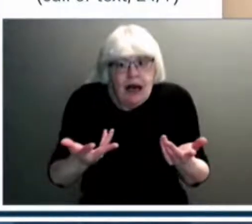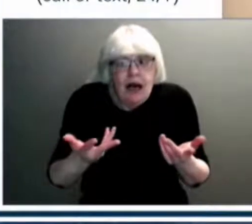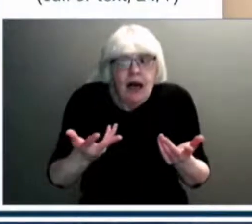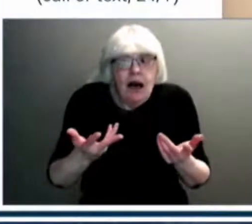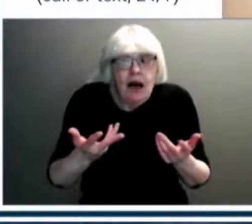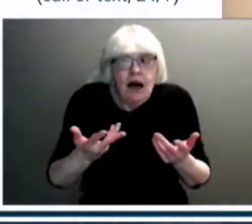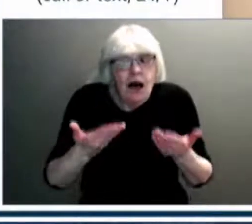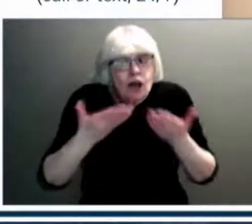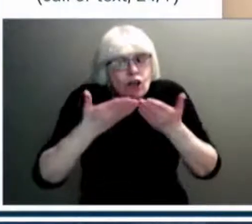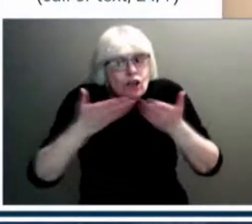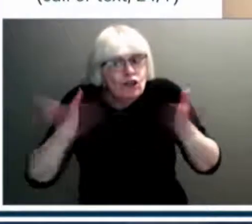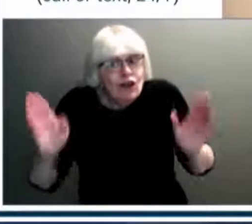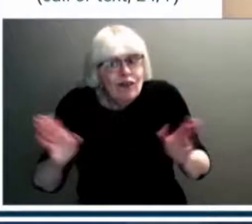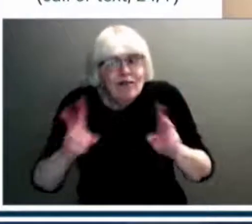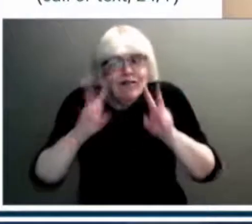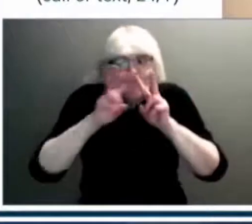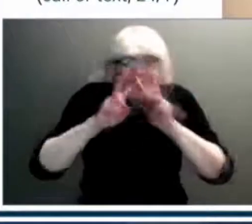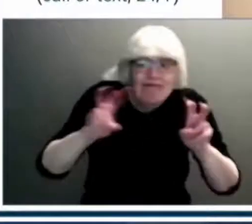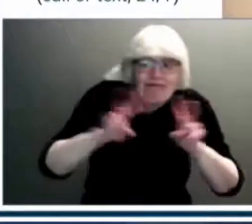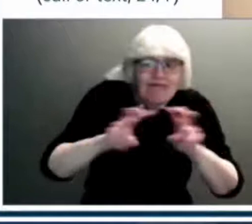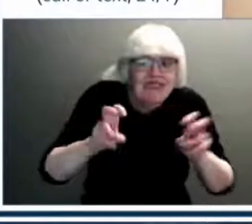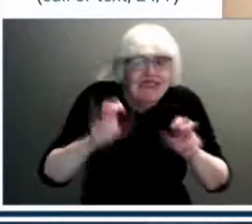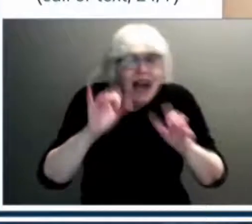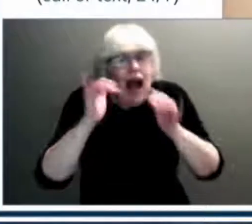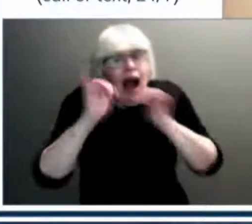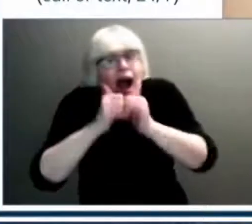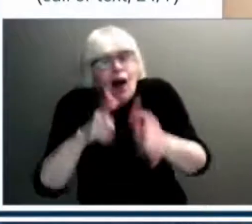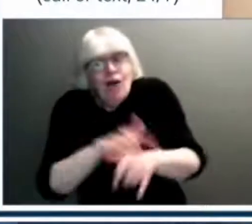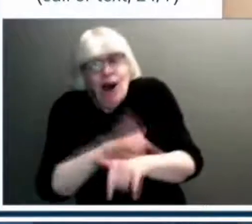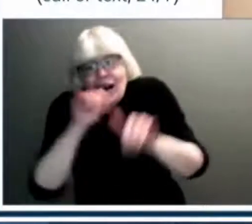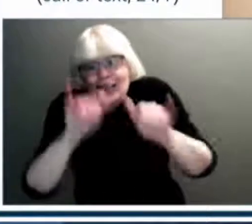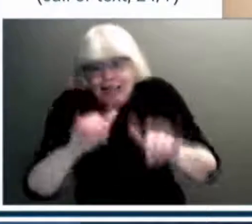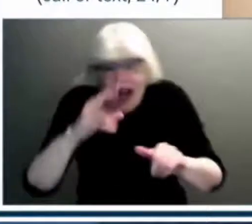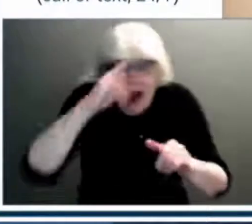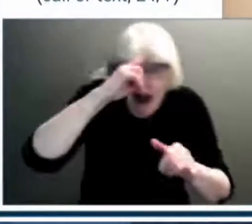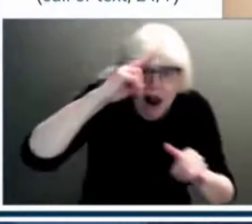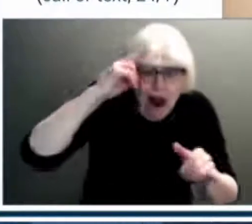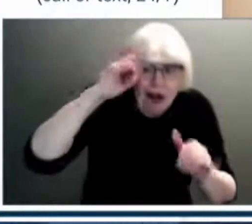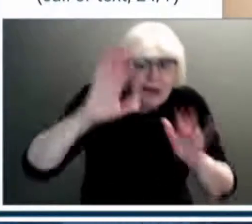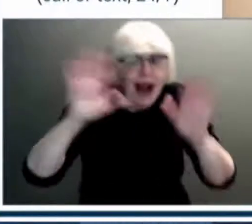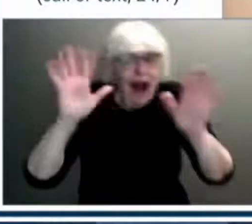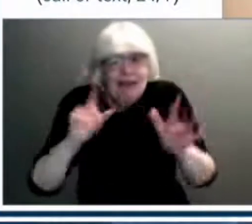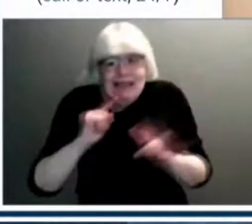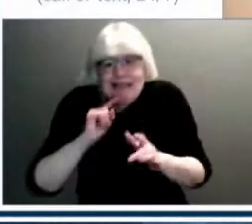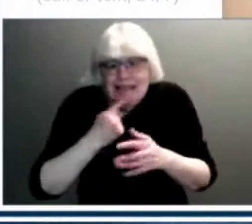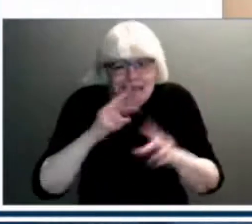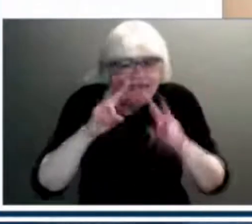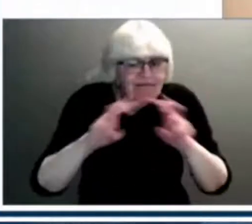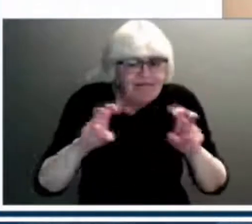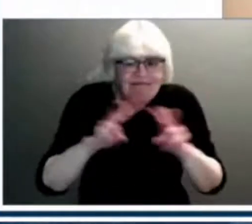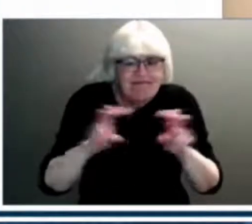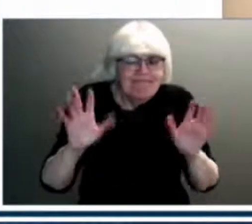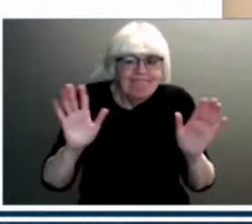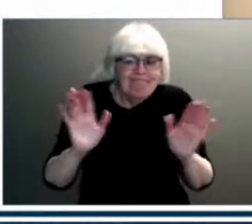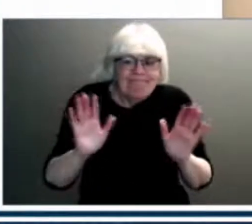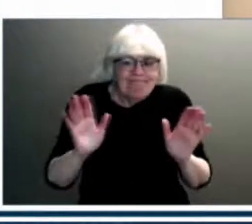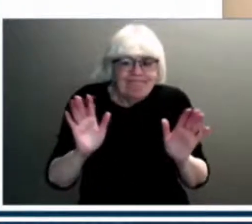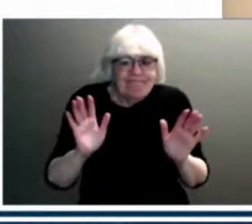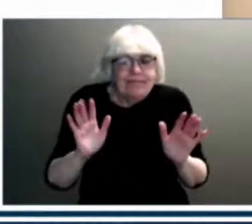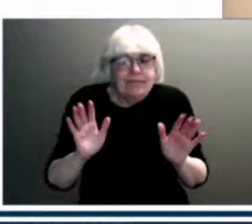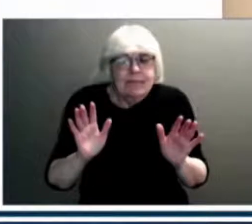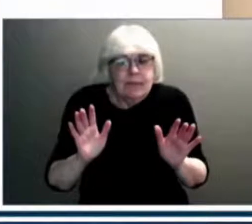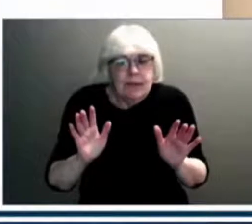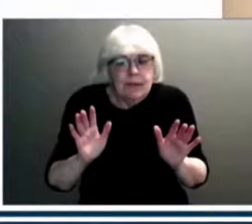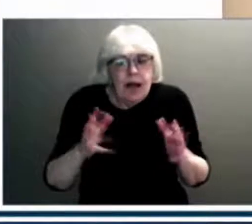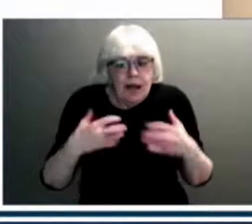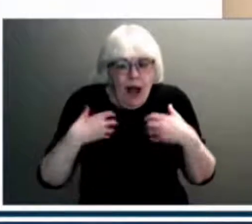of stay and all those kind of breakdowns. So, I mean, the health authority looks at that and uses that for a